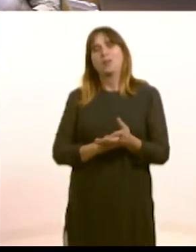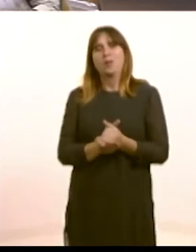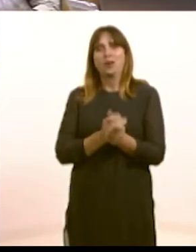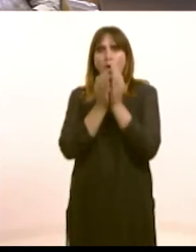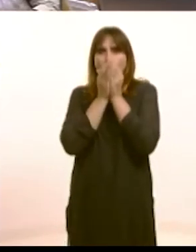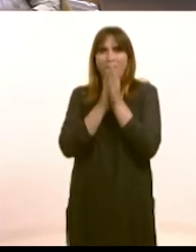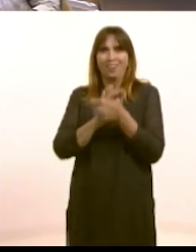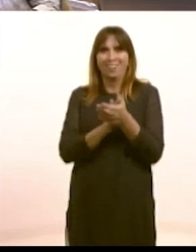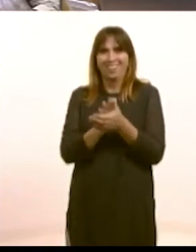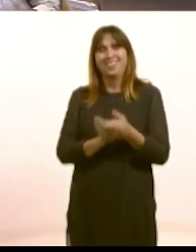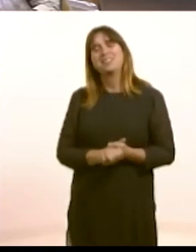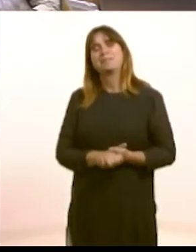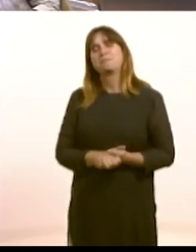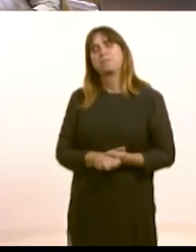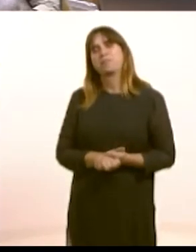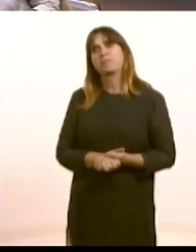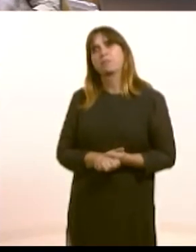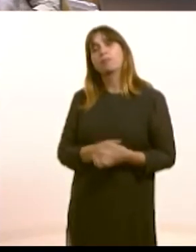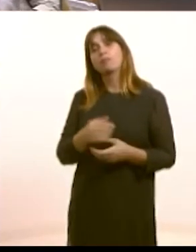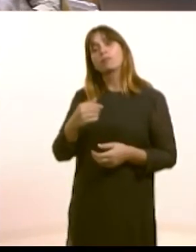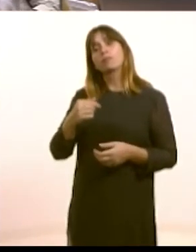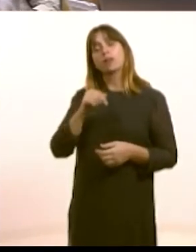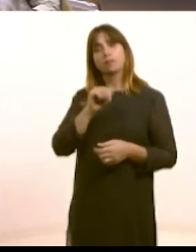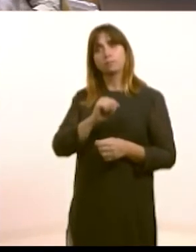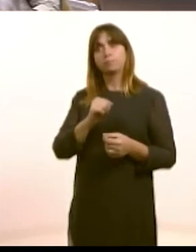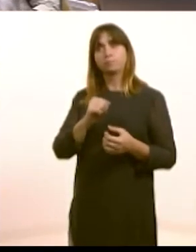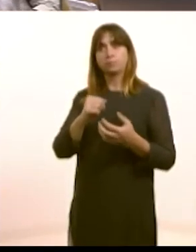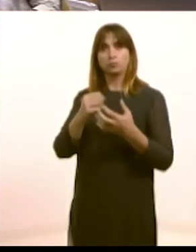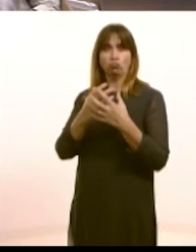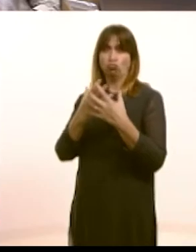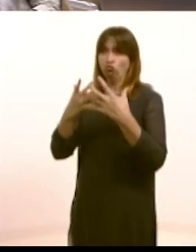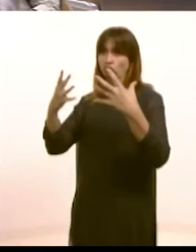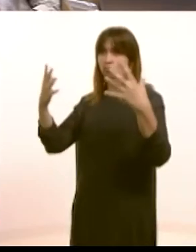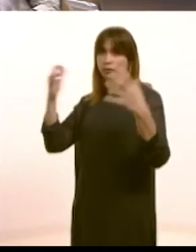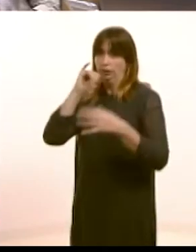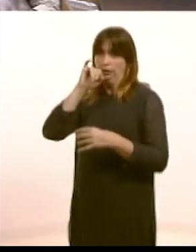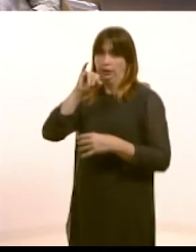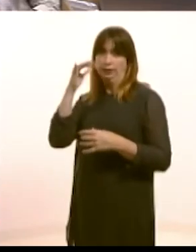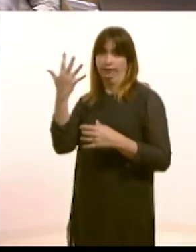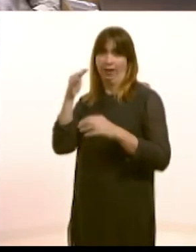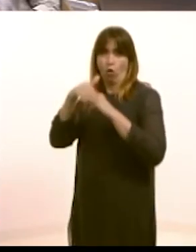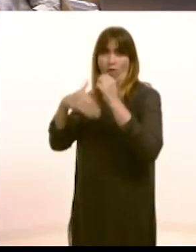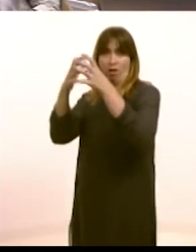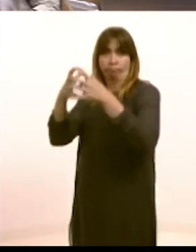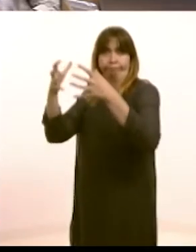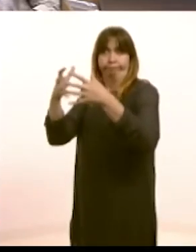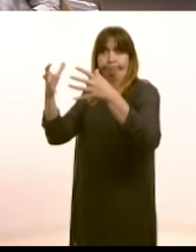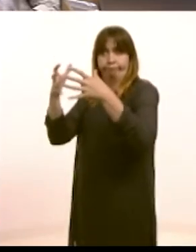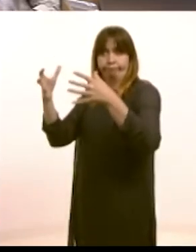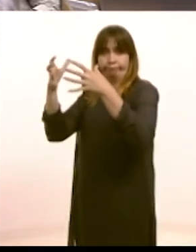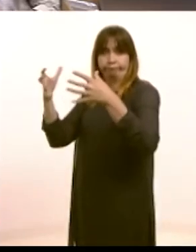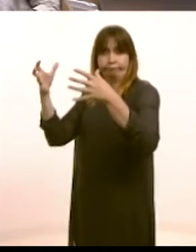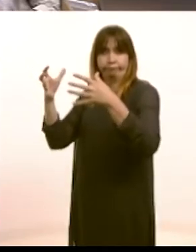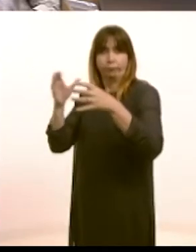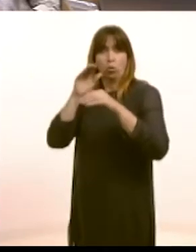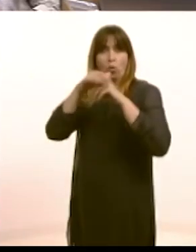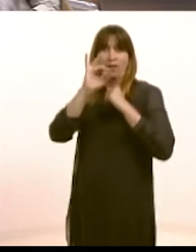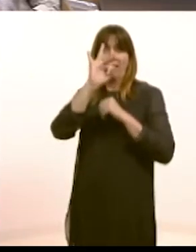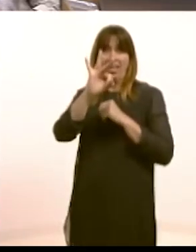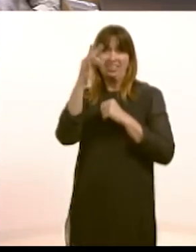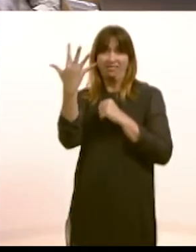of the population of Wales will be over 65 by 2037. There is now a higher proportion of people aged 85 plus as